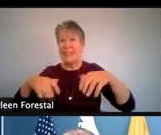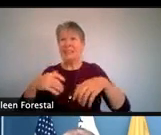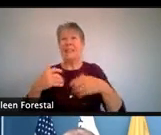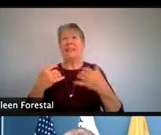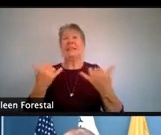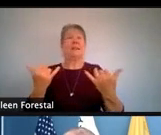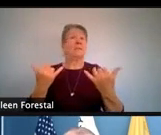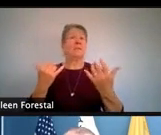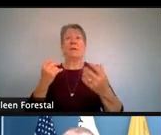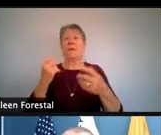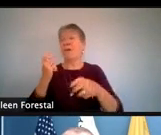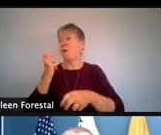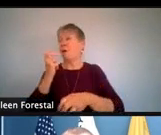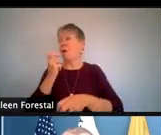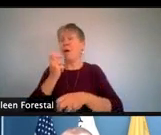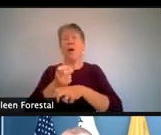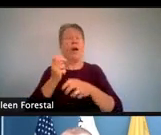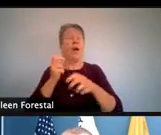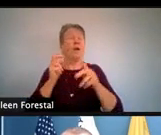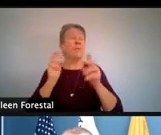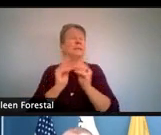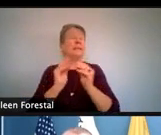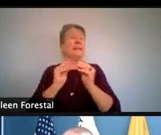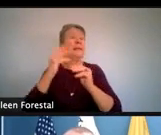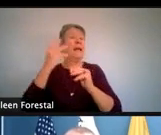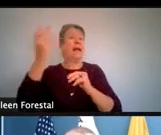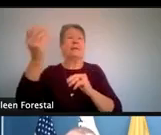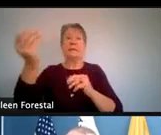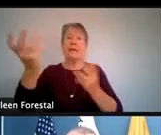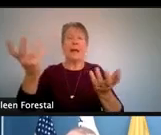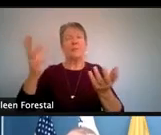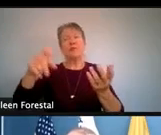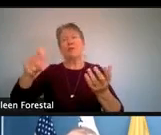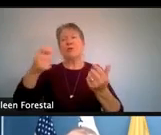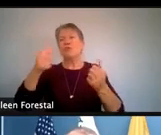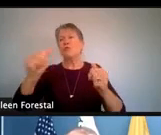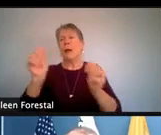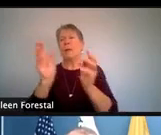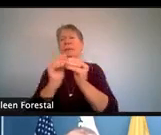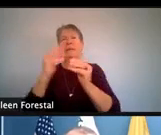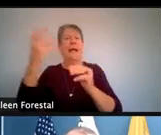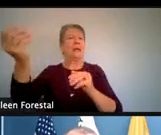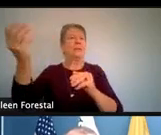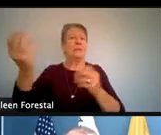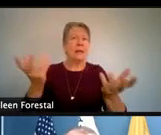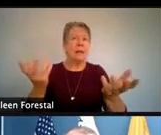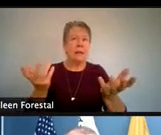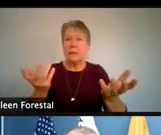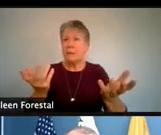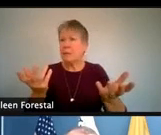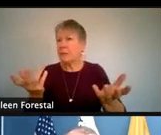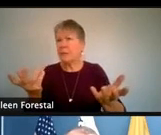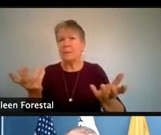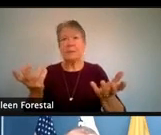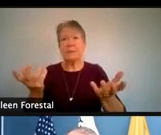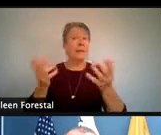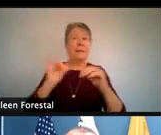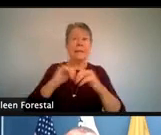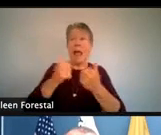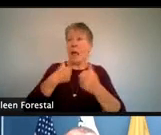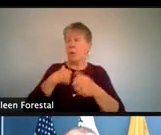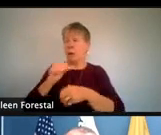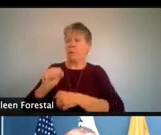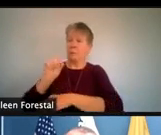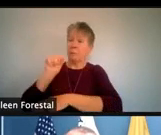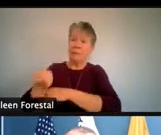And that's the only way we're going to get through this. There's nothing, I have no update on the disaster declaration, and that's not surprising